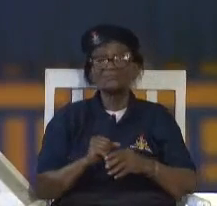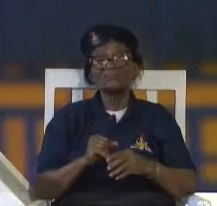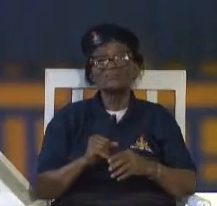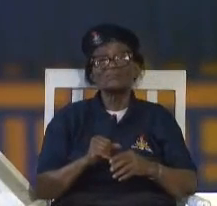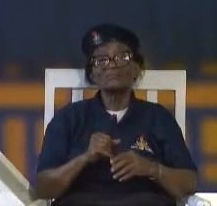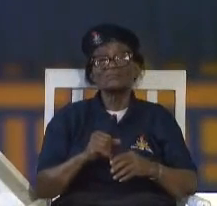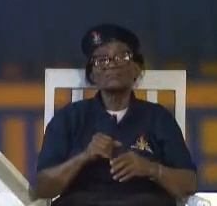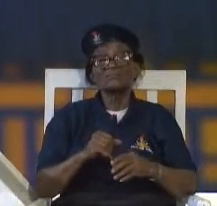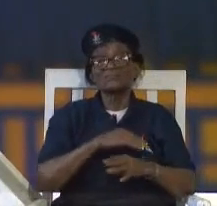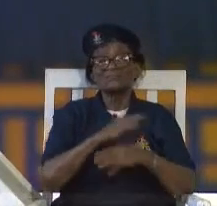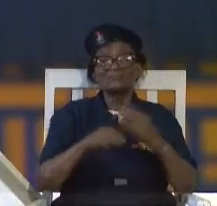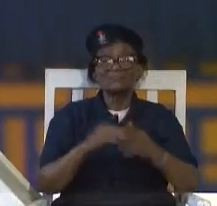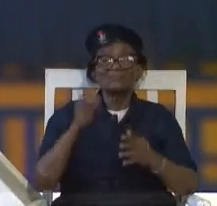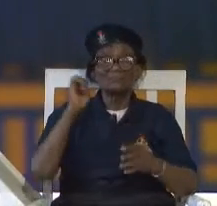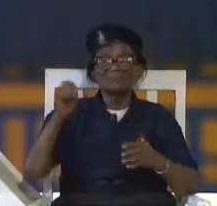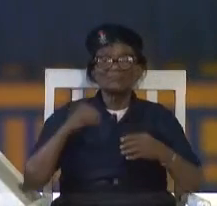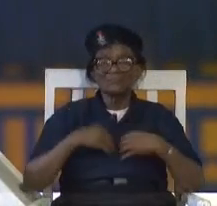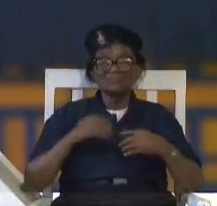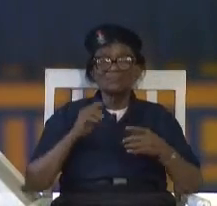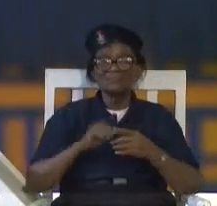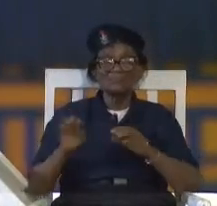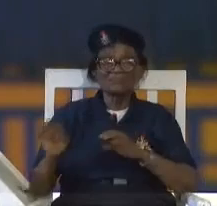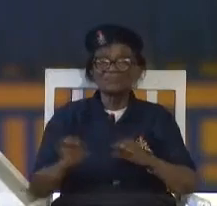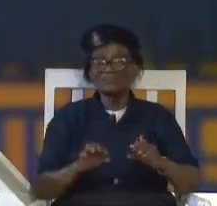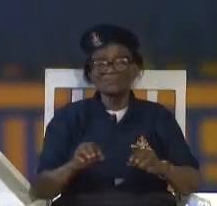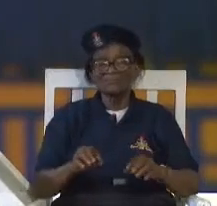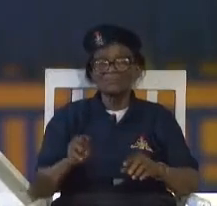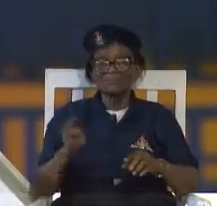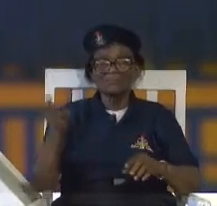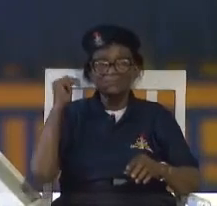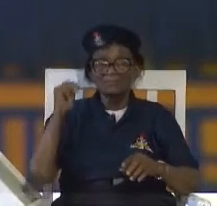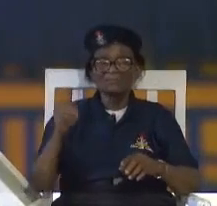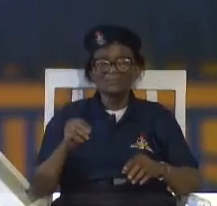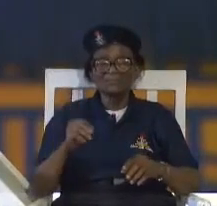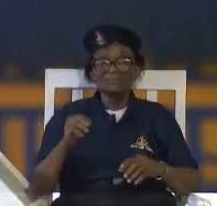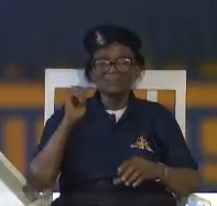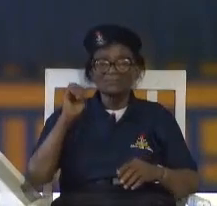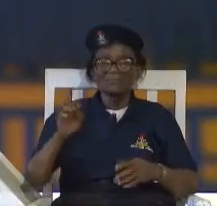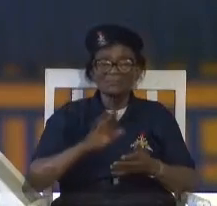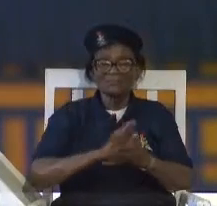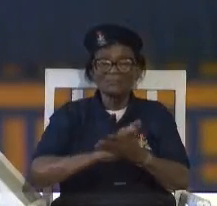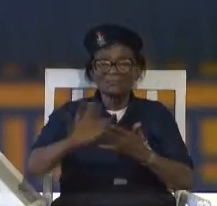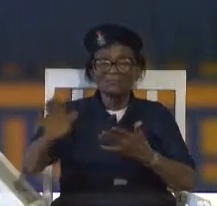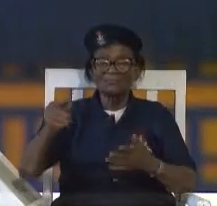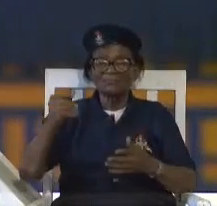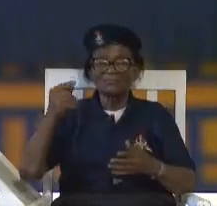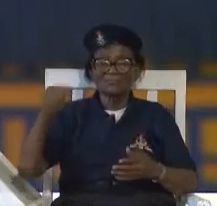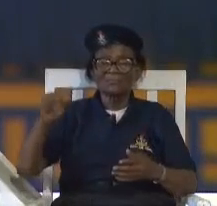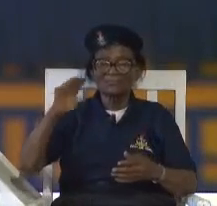All he had to do was say, be clean, and the man would have been cleaned. But